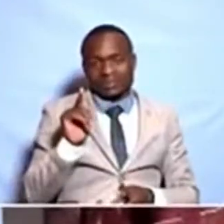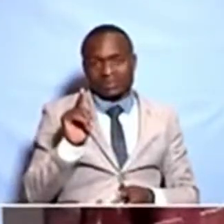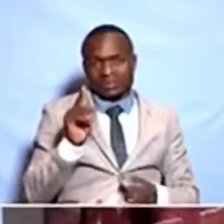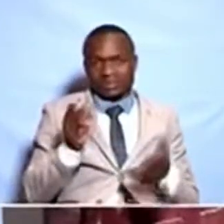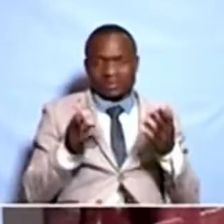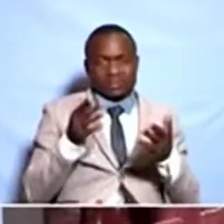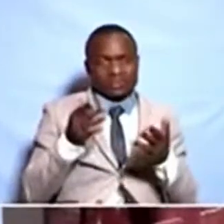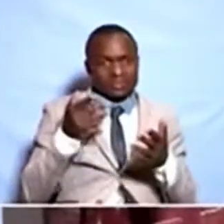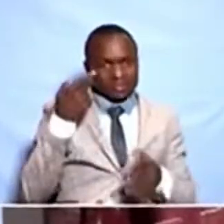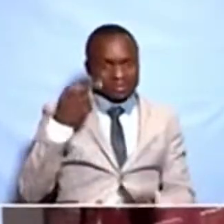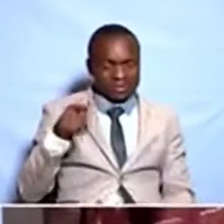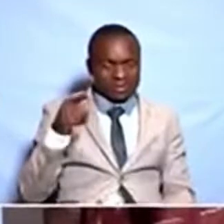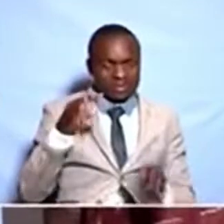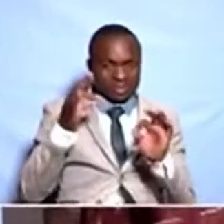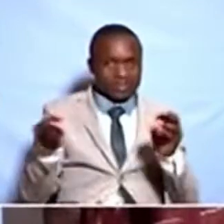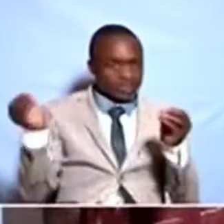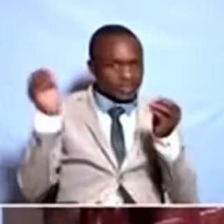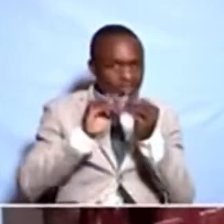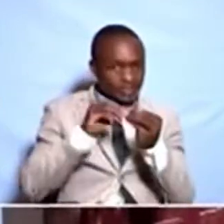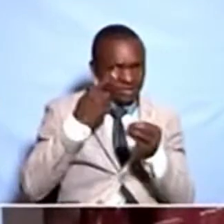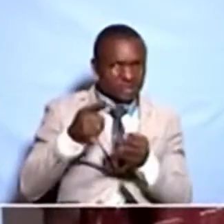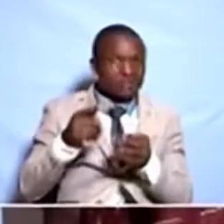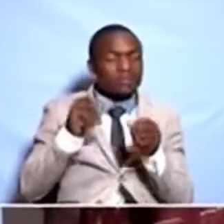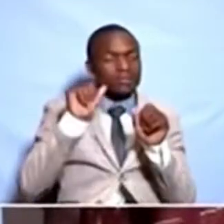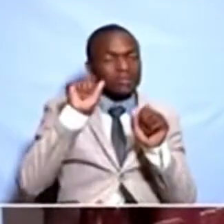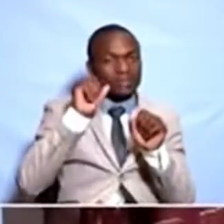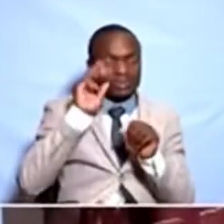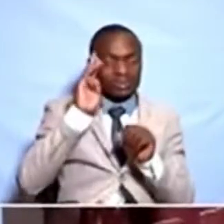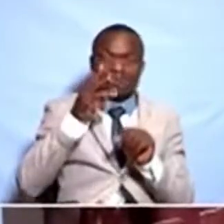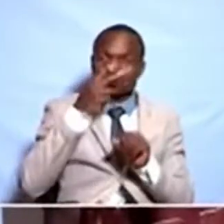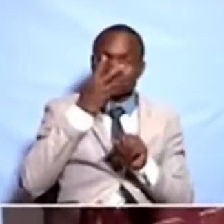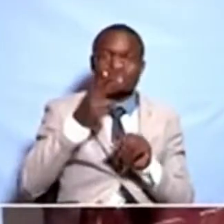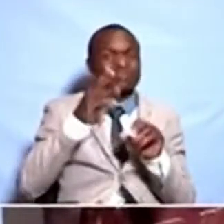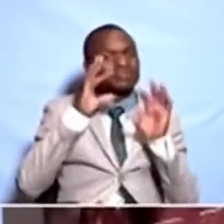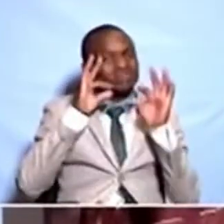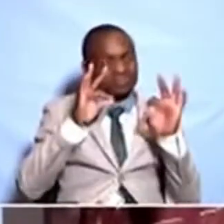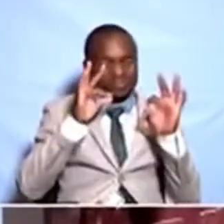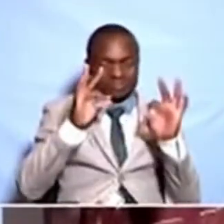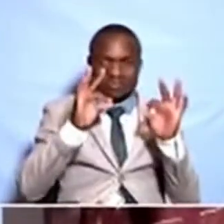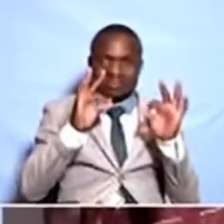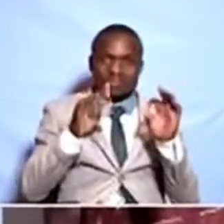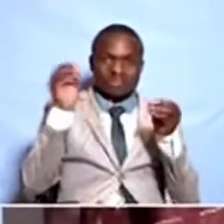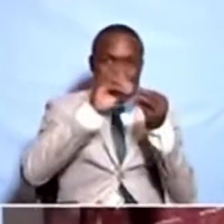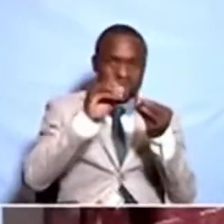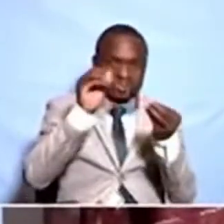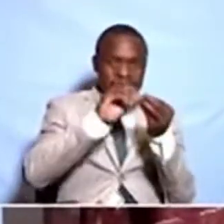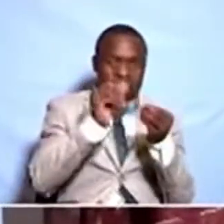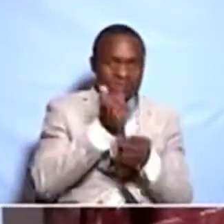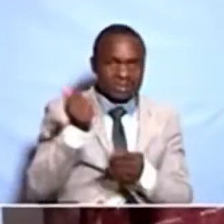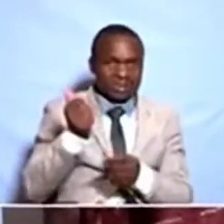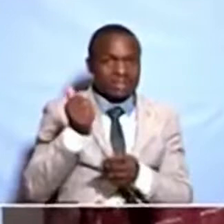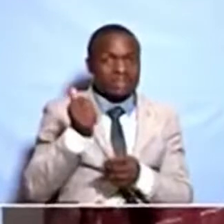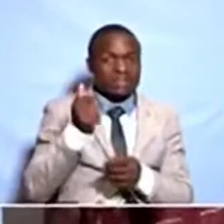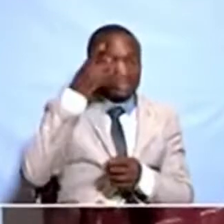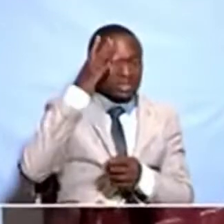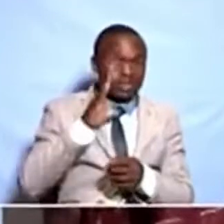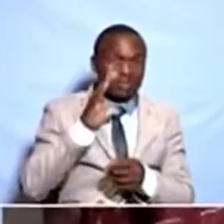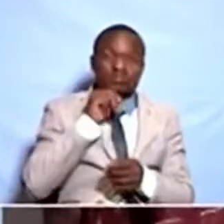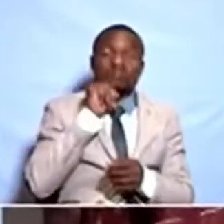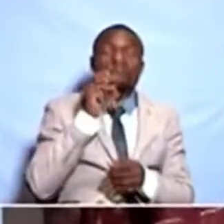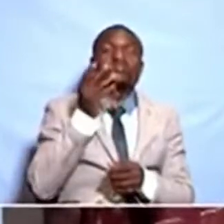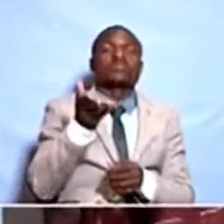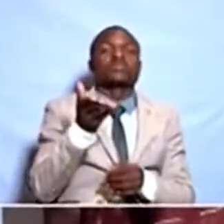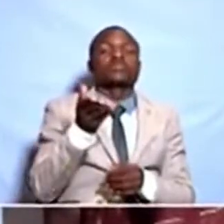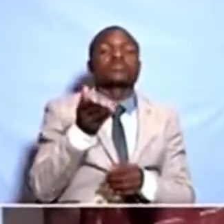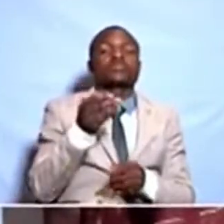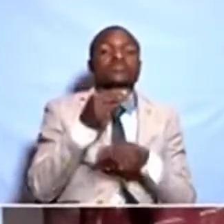green, I think if I add green, it will look nice and whatnot, you add other colors that were not there, then probably that's where you